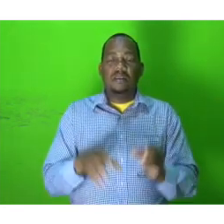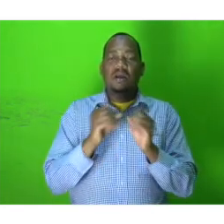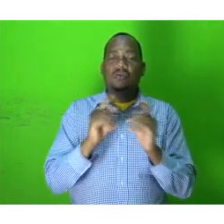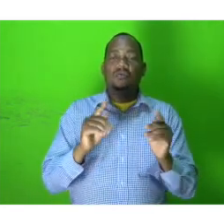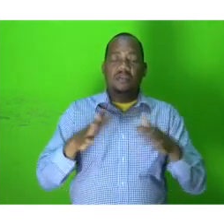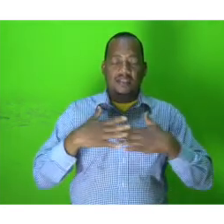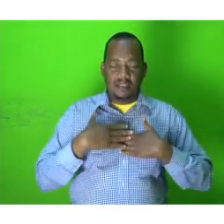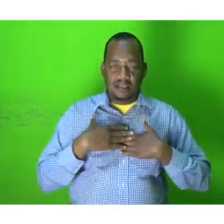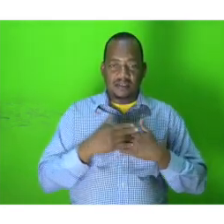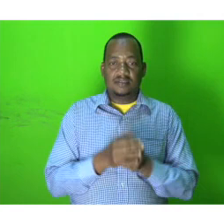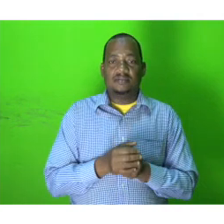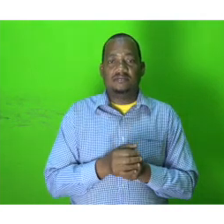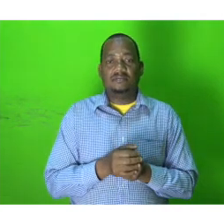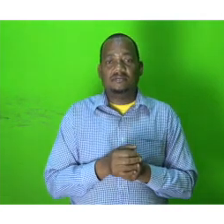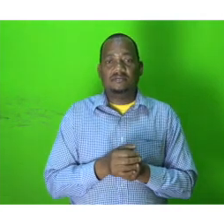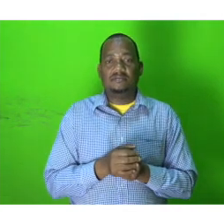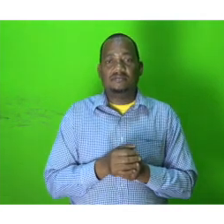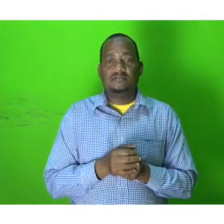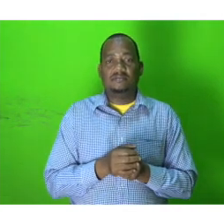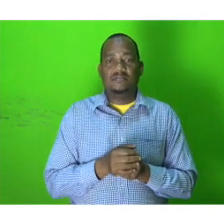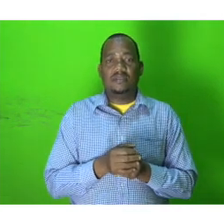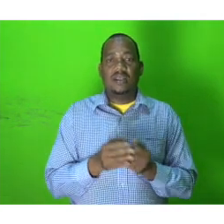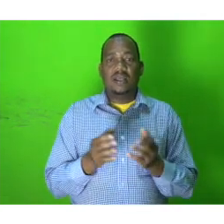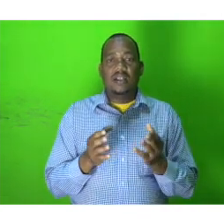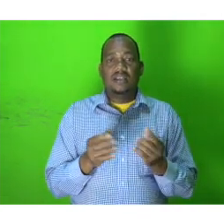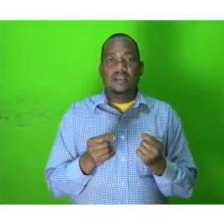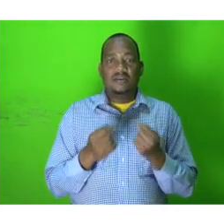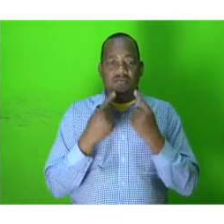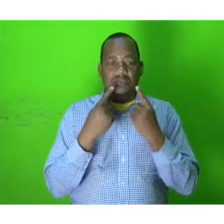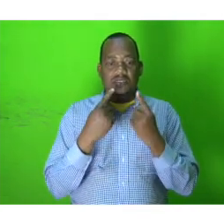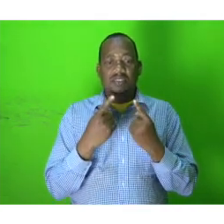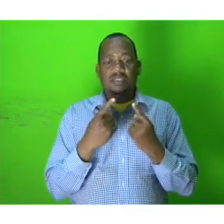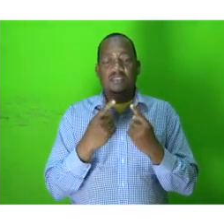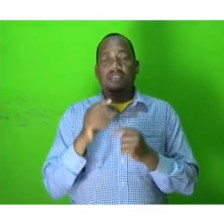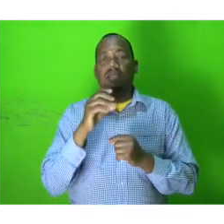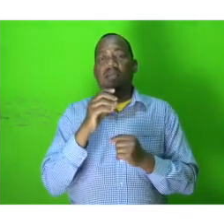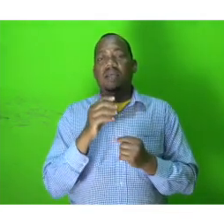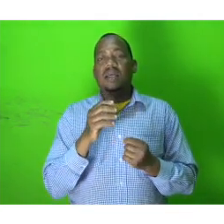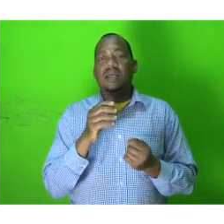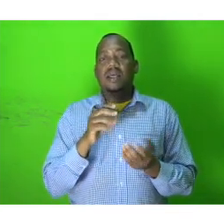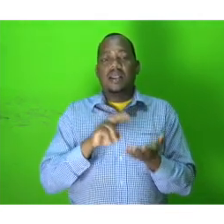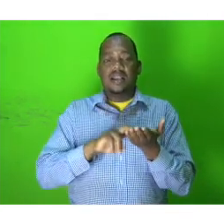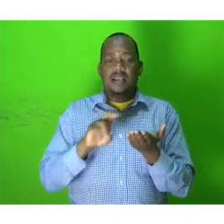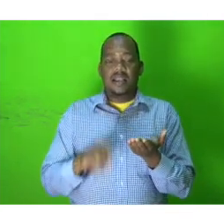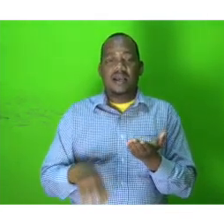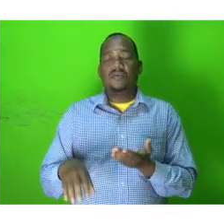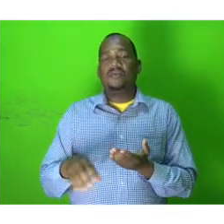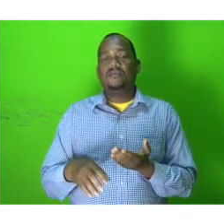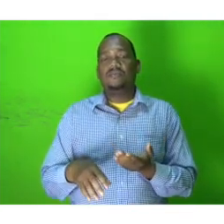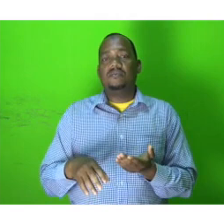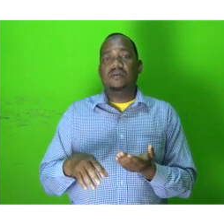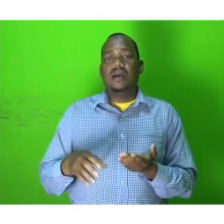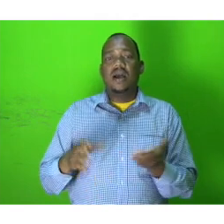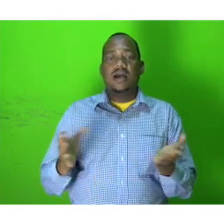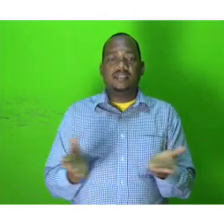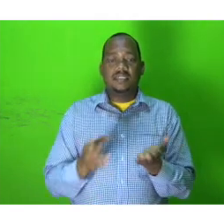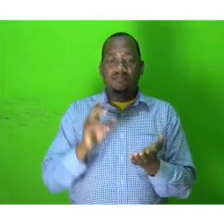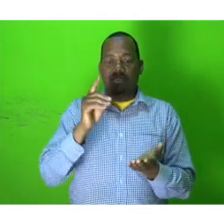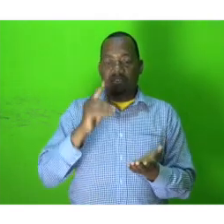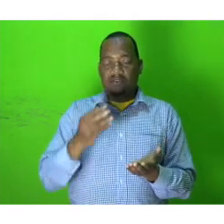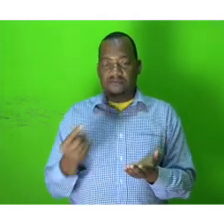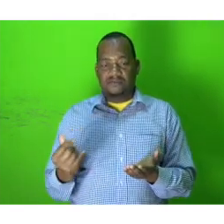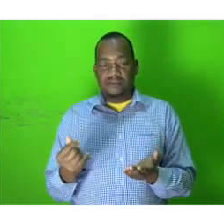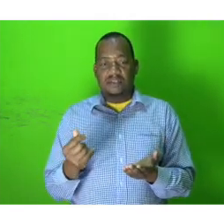Good, thanks. Lack of sufficient fund. If a drawer has died